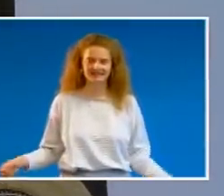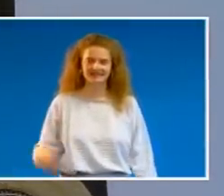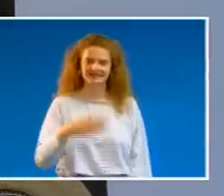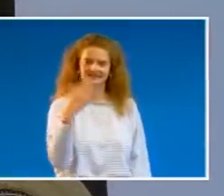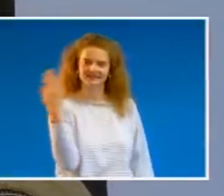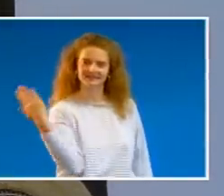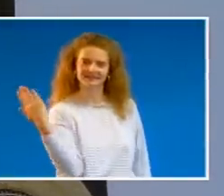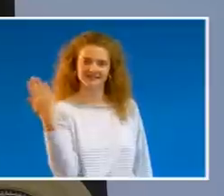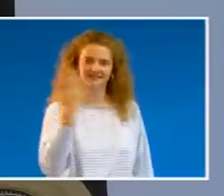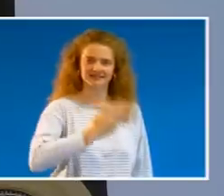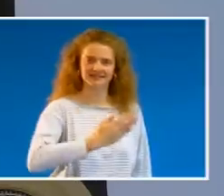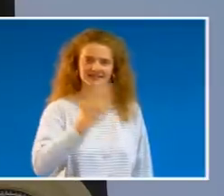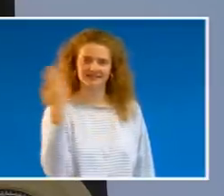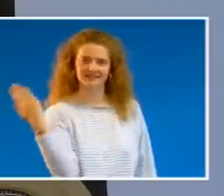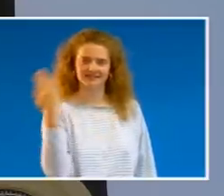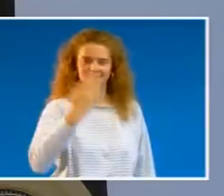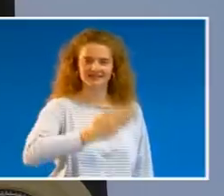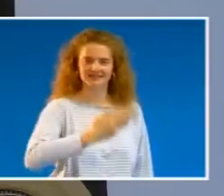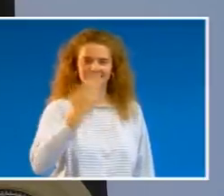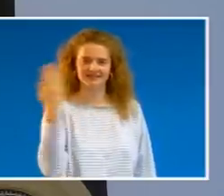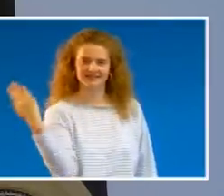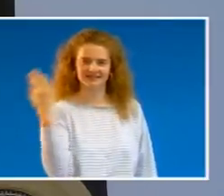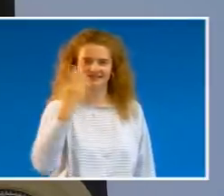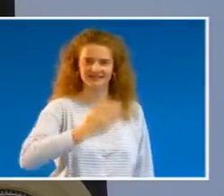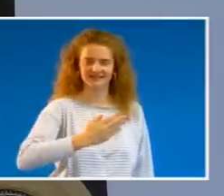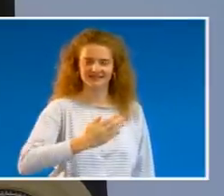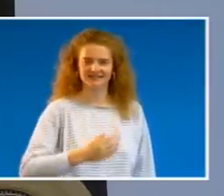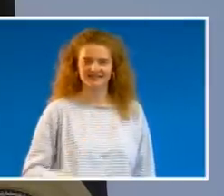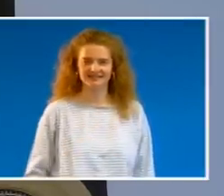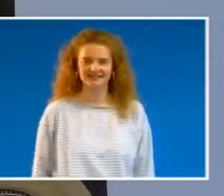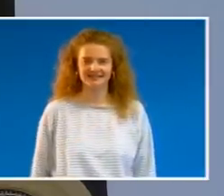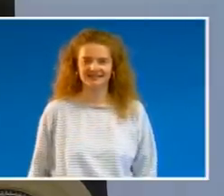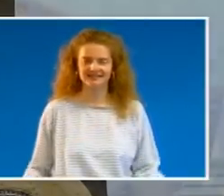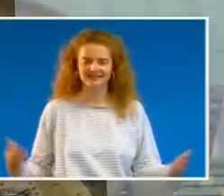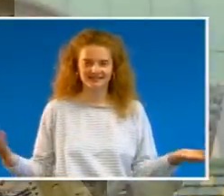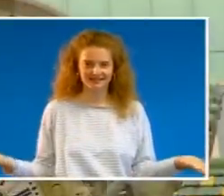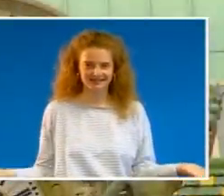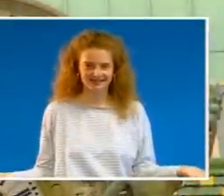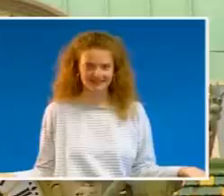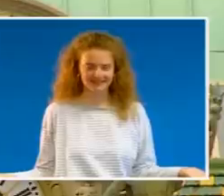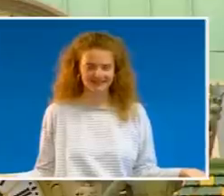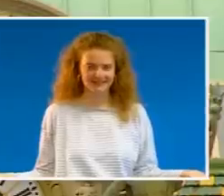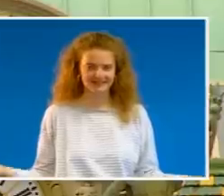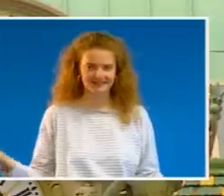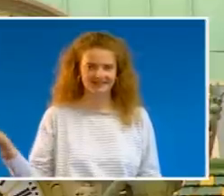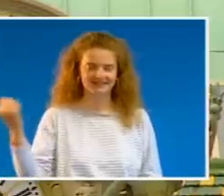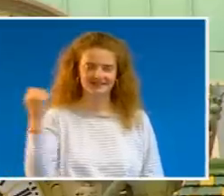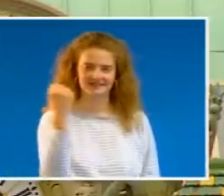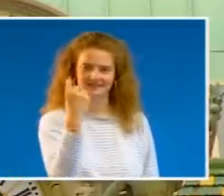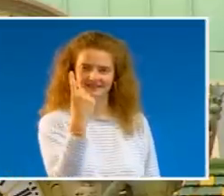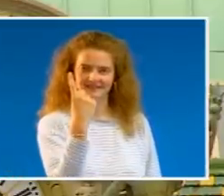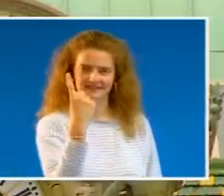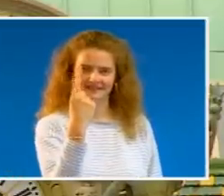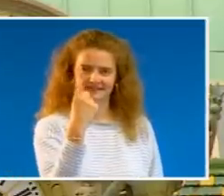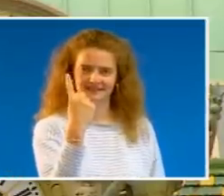room say? Tick, tock, tick, tock, tick, tock. What do all the little watches